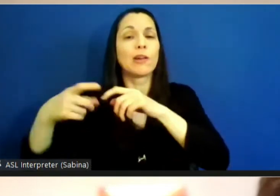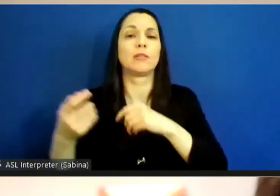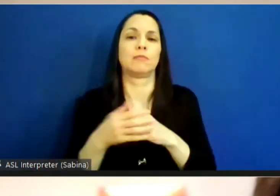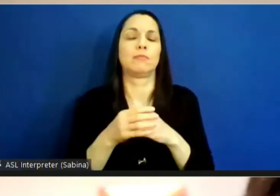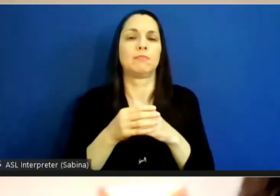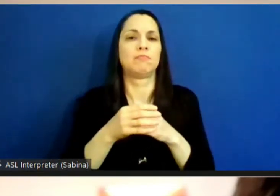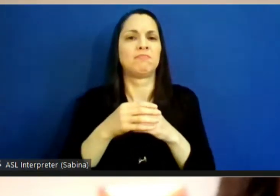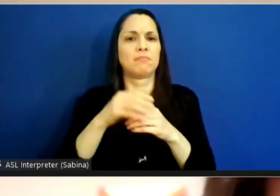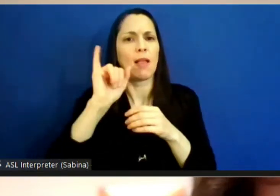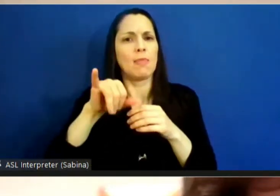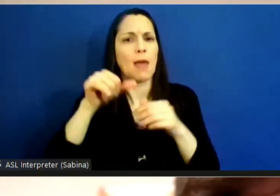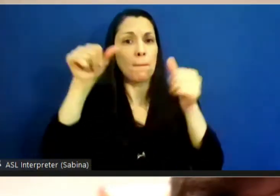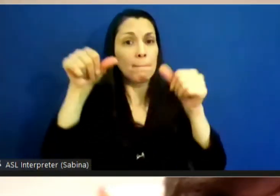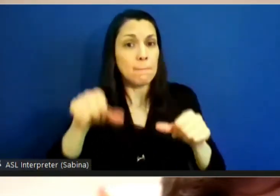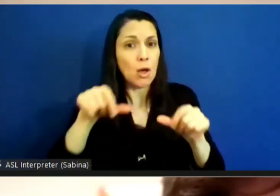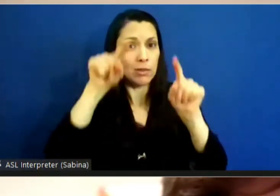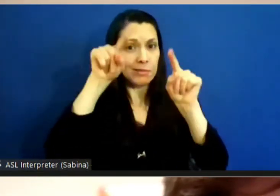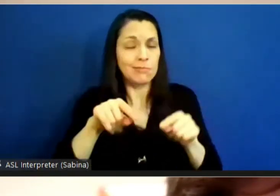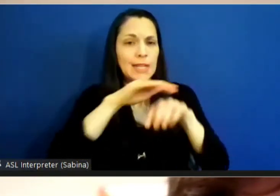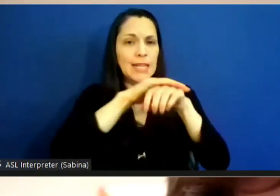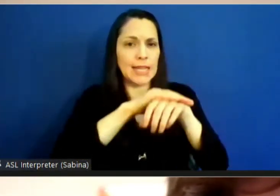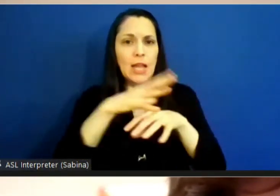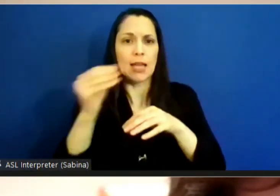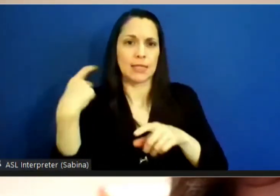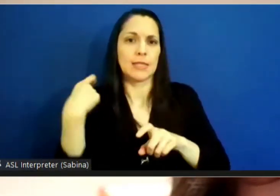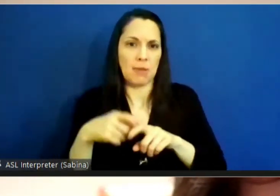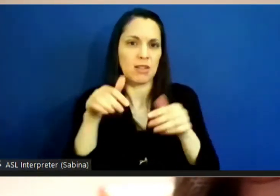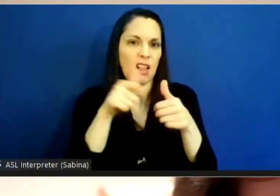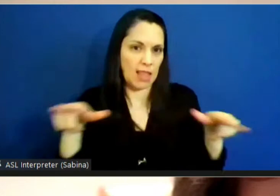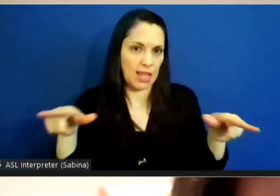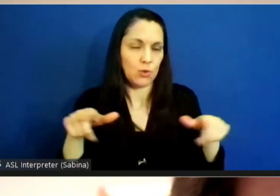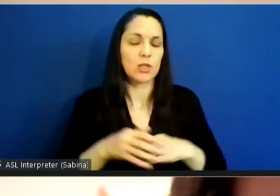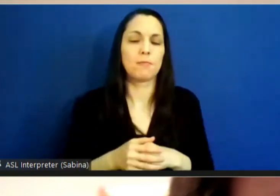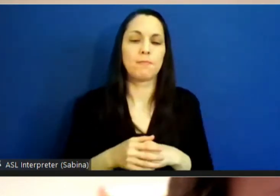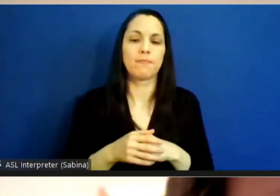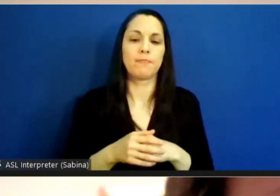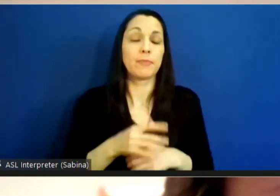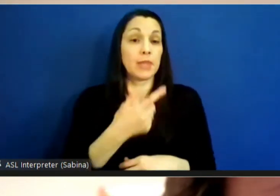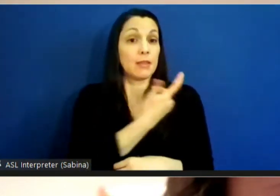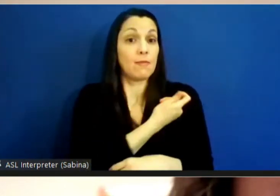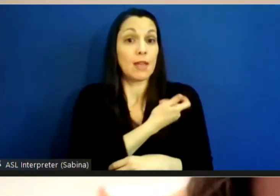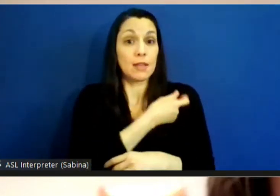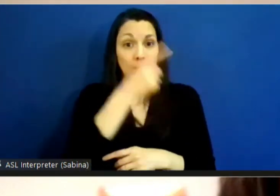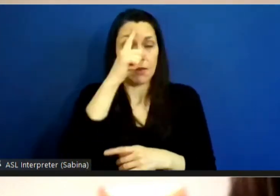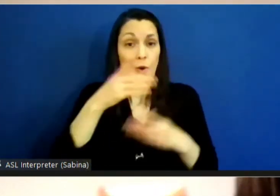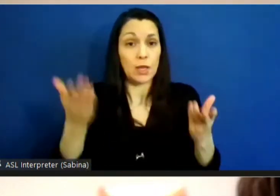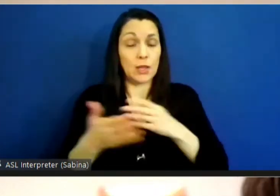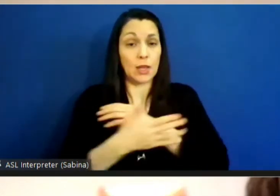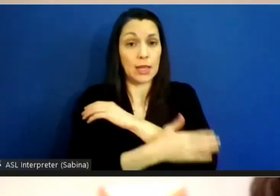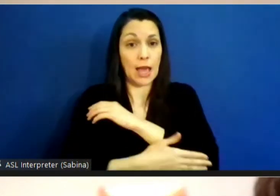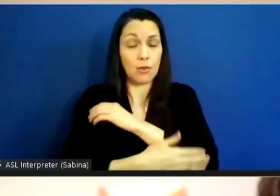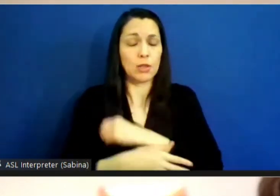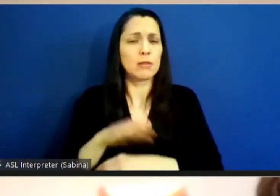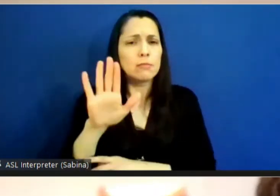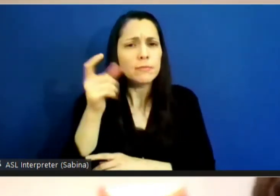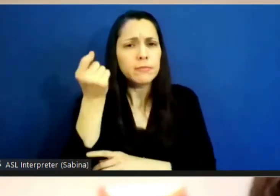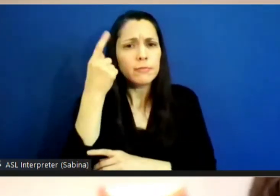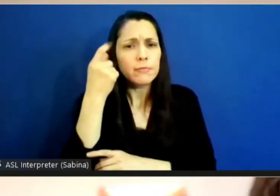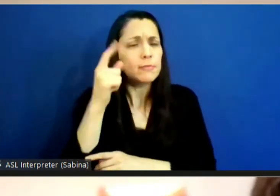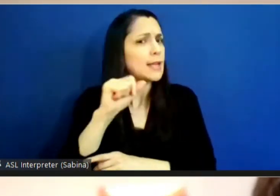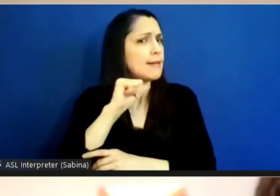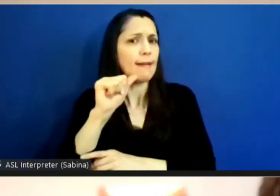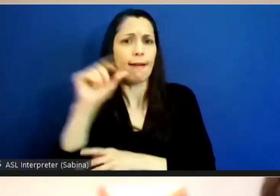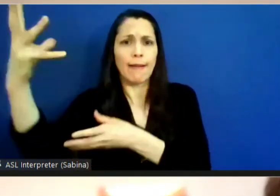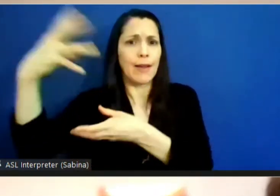Spanish. Getting on to the vaccine data for our county, keep in mind that does not include the federal